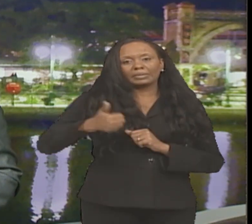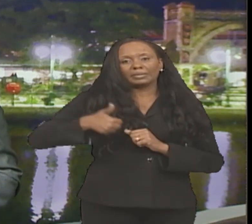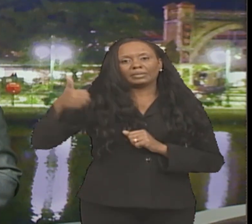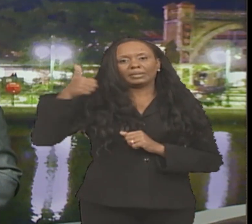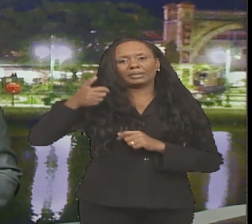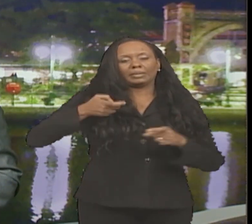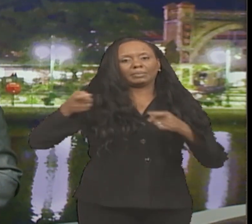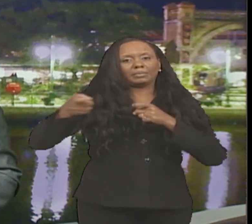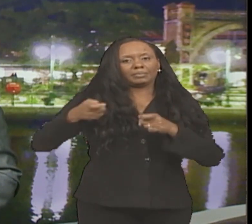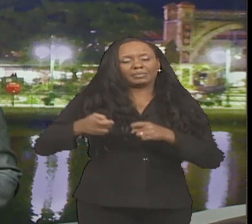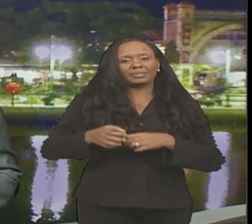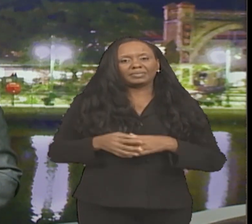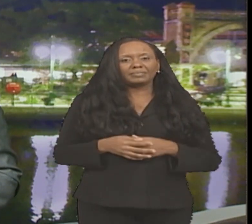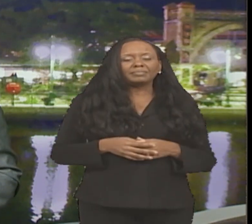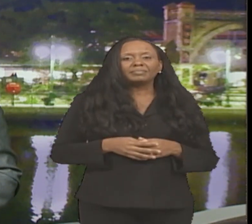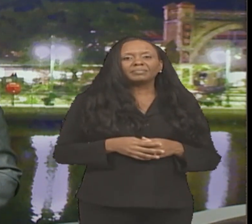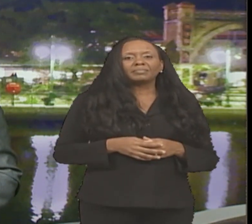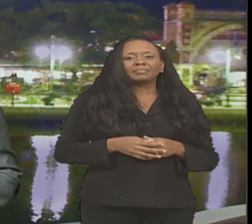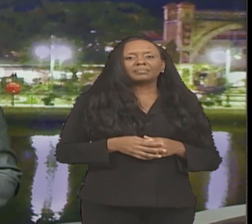officials.